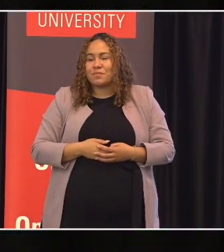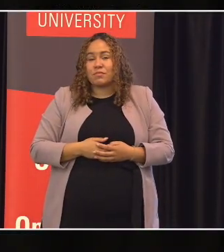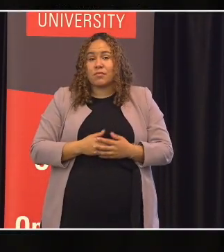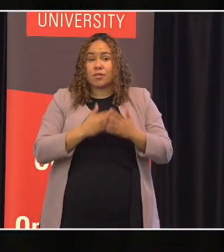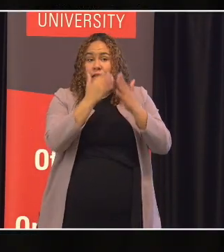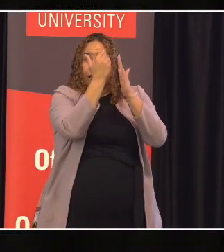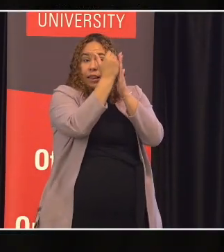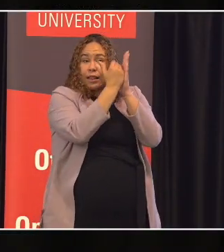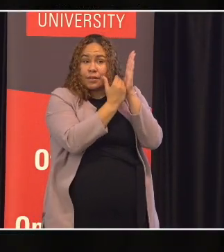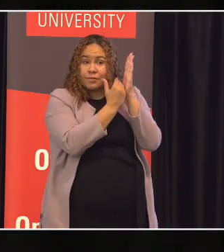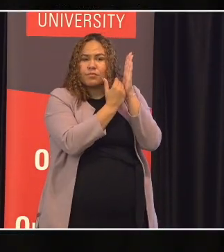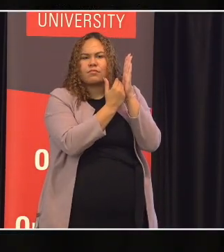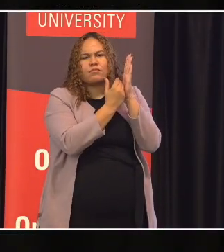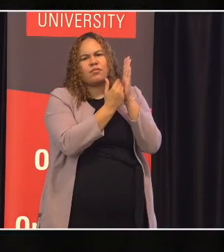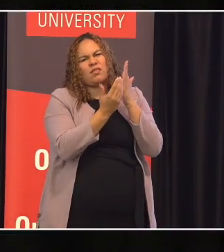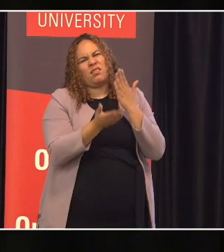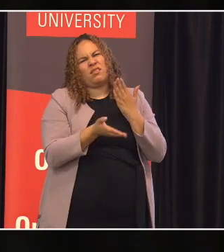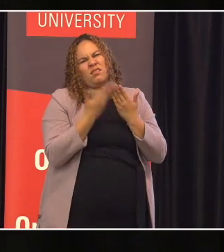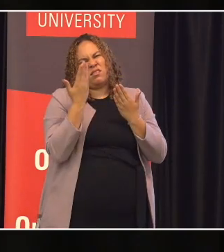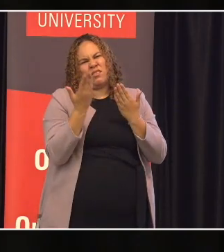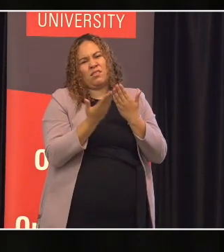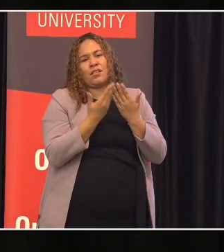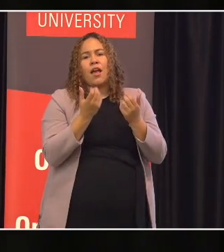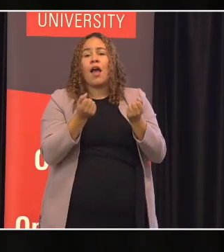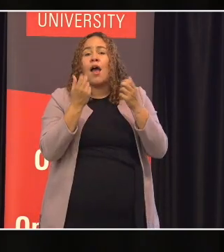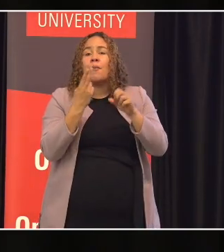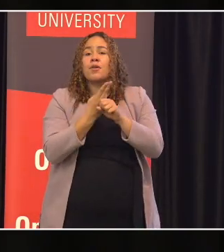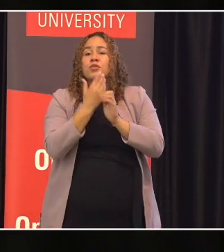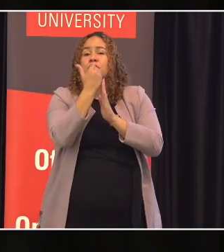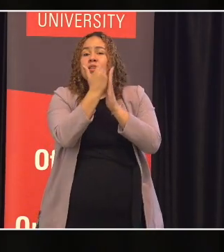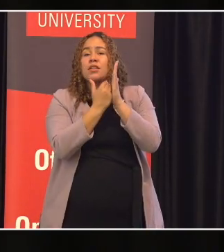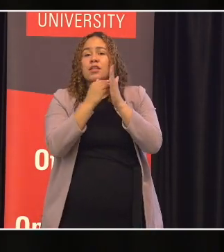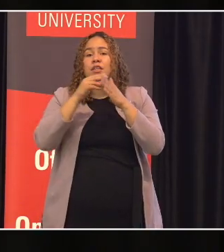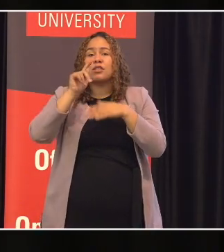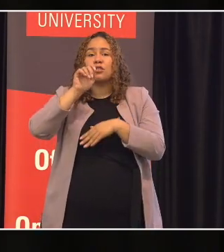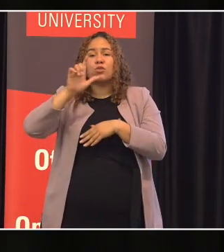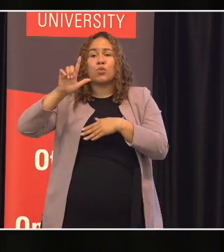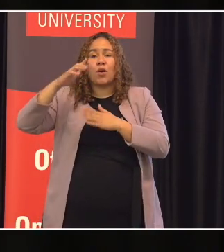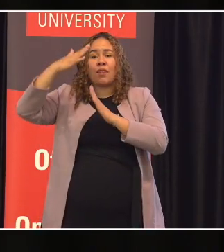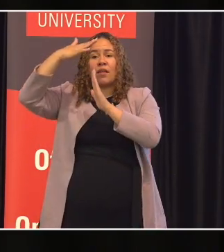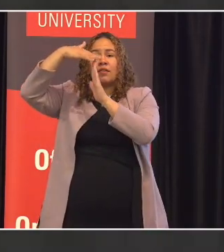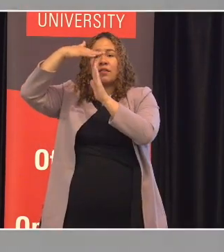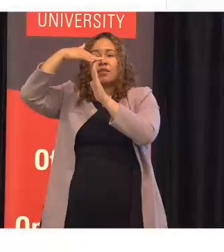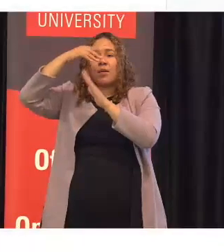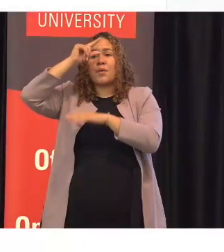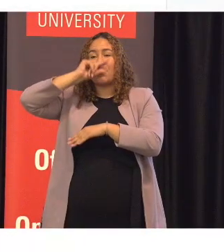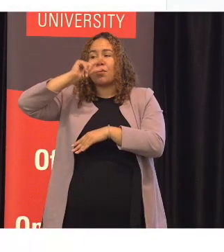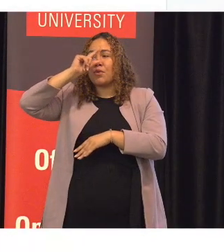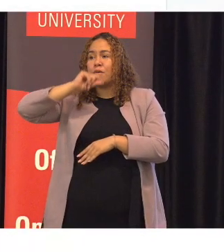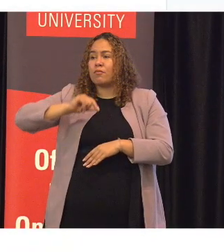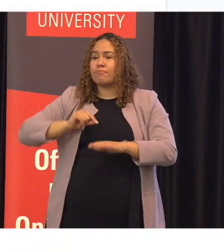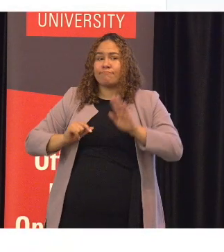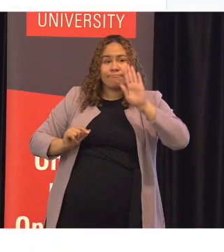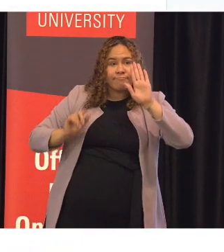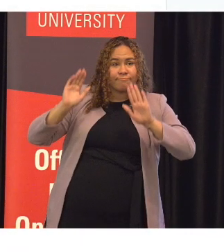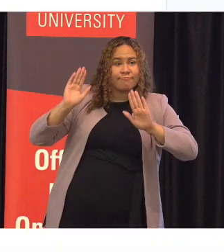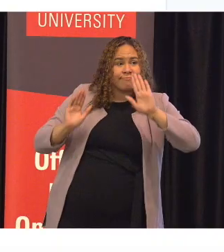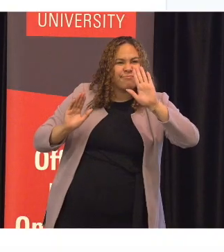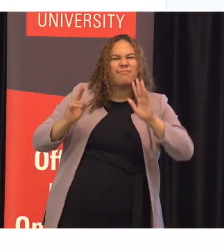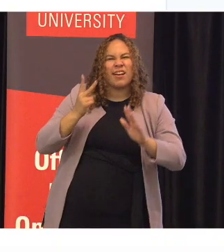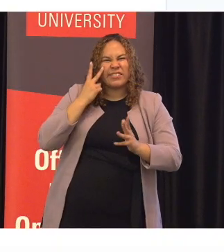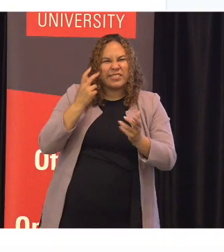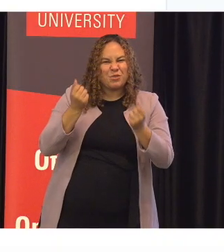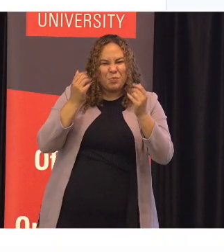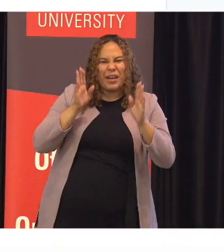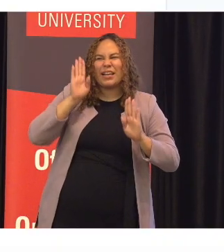List. Lists are real easy. How many of y'all use the list tools at the top of Google Docs? Yeah, I see a lot of